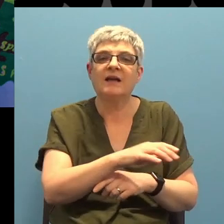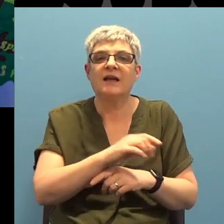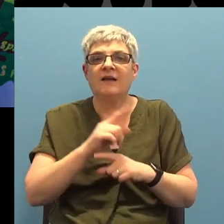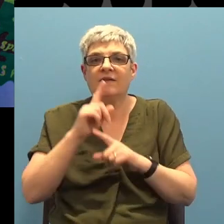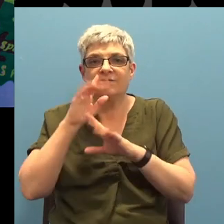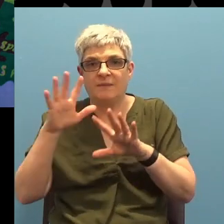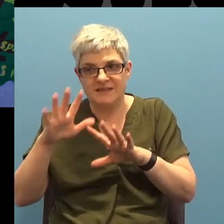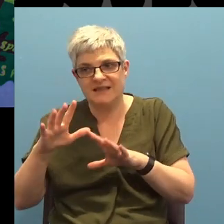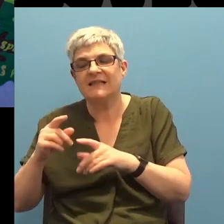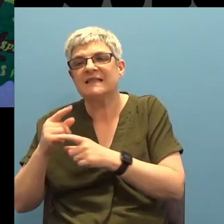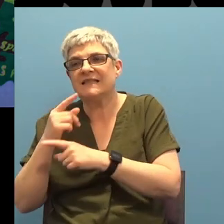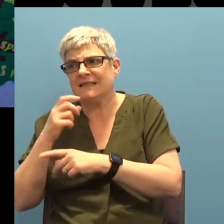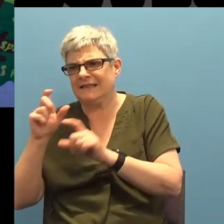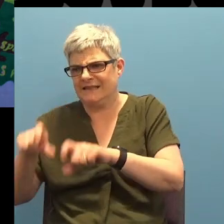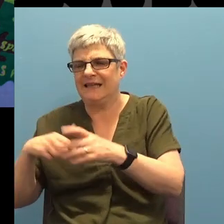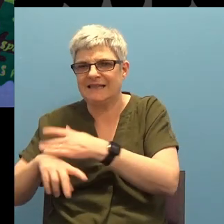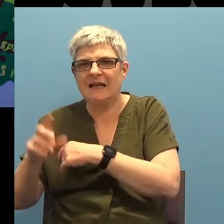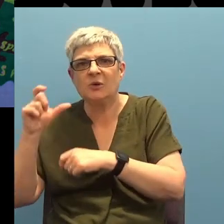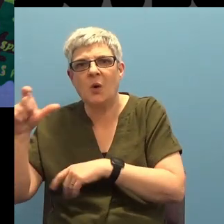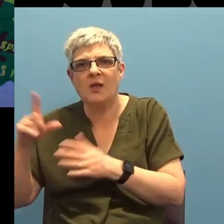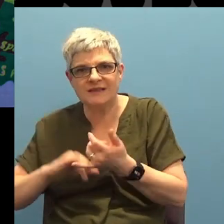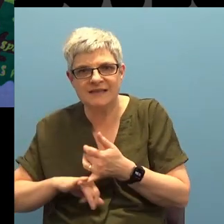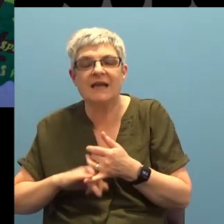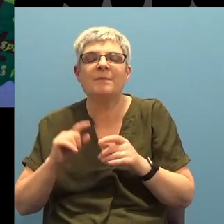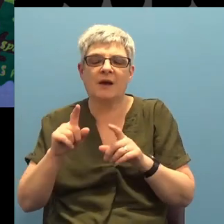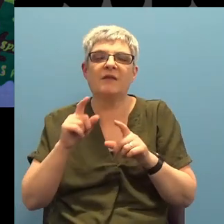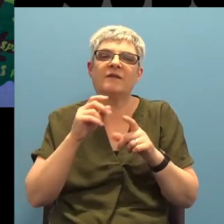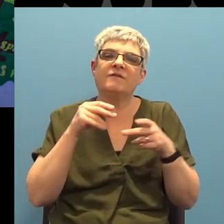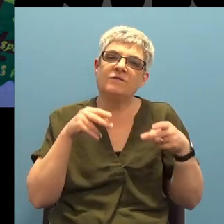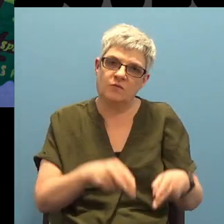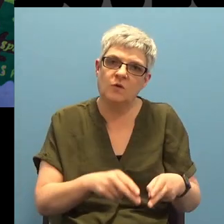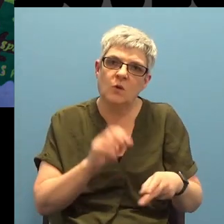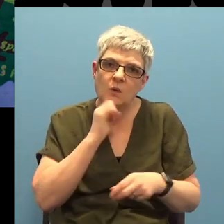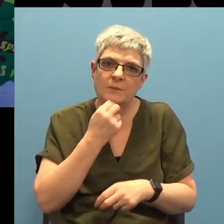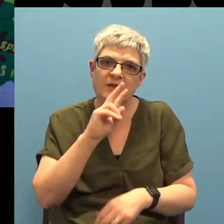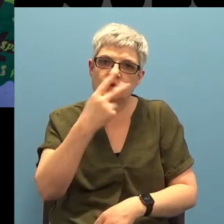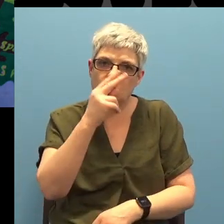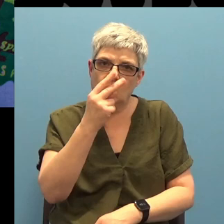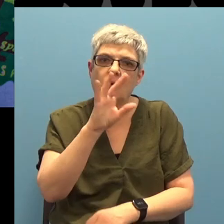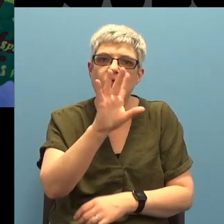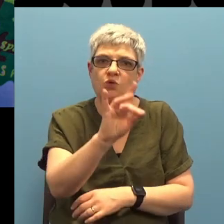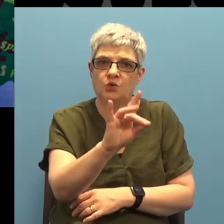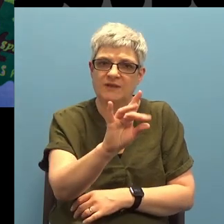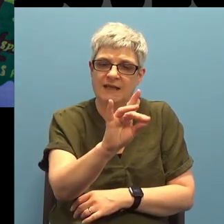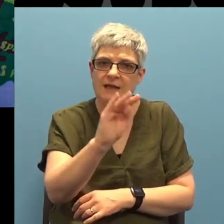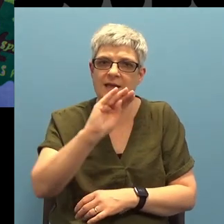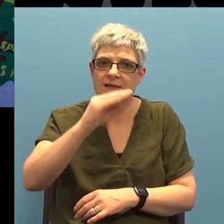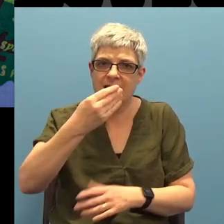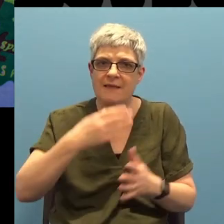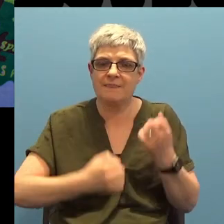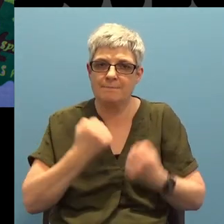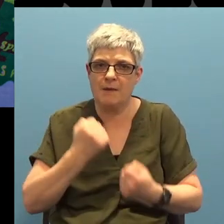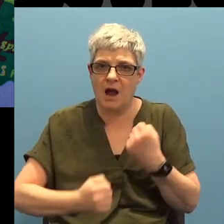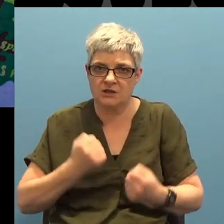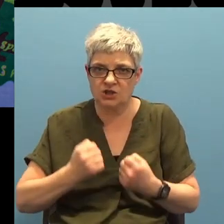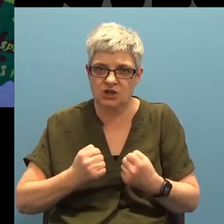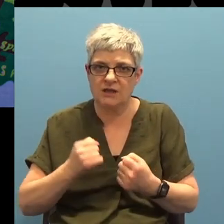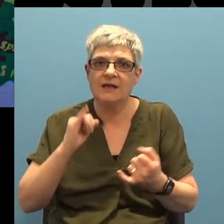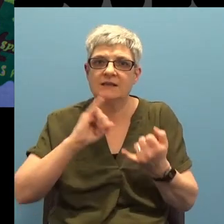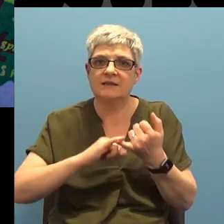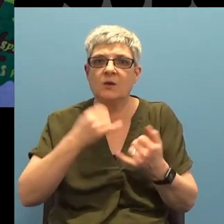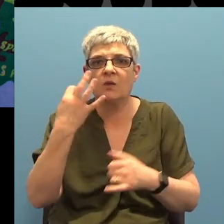in Colonsay. And to say that Pat's funeral will be at 2 o'clock on Tuesday, the 9th of March, at South Lanarkshire